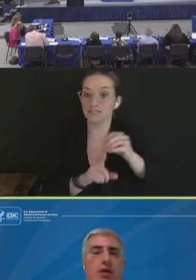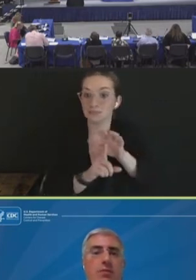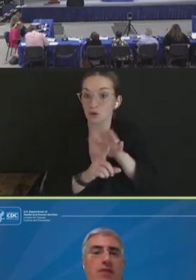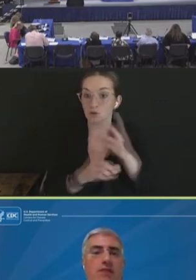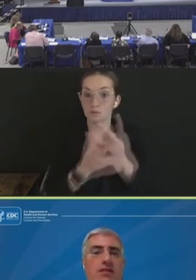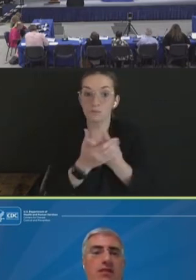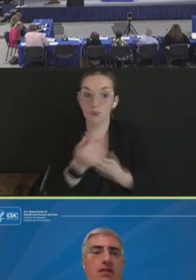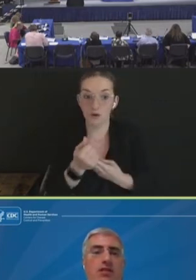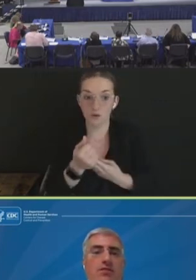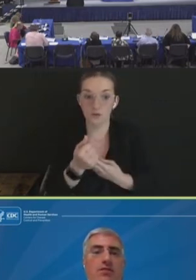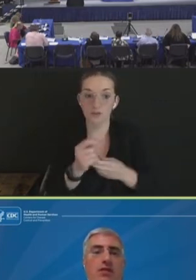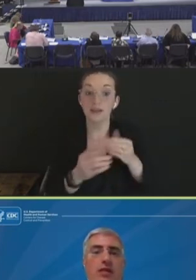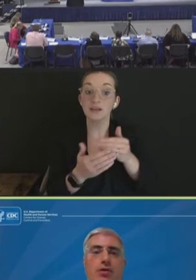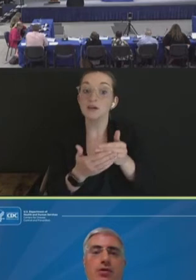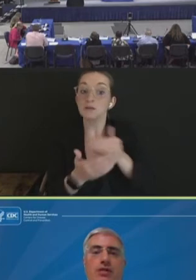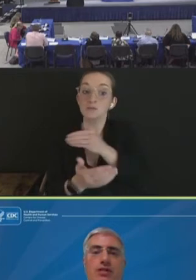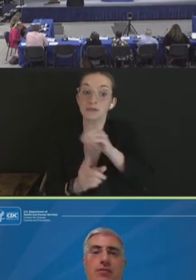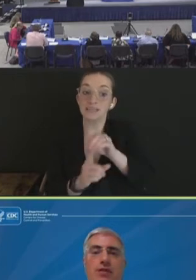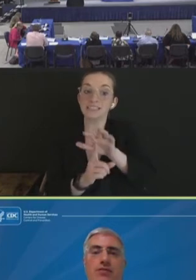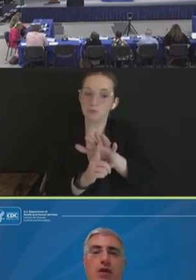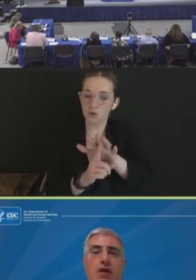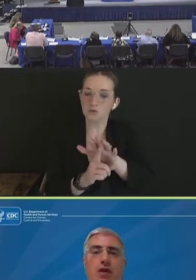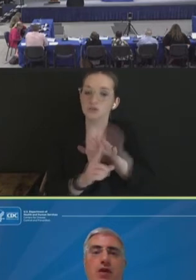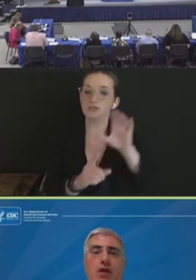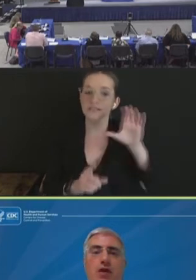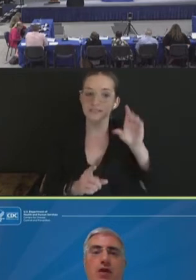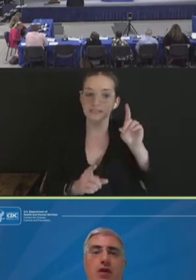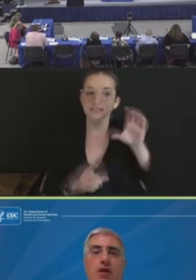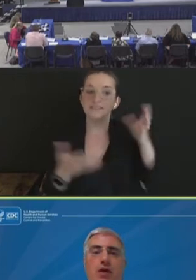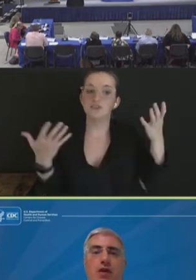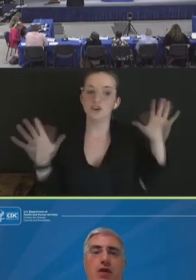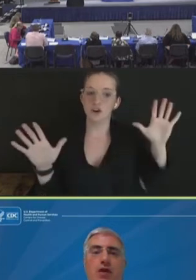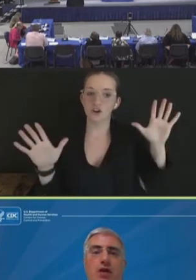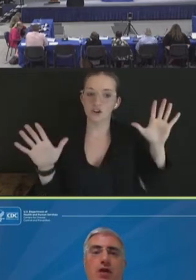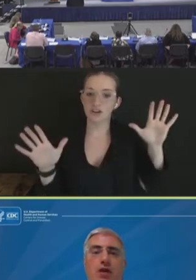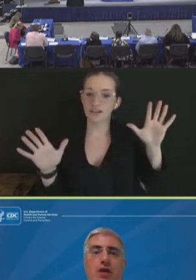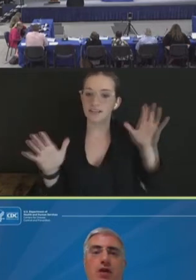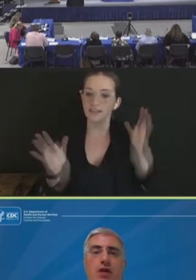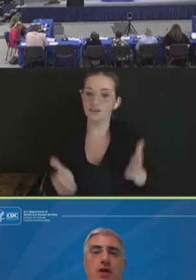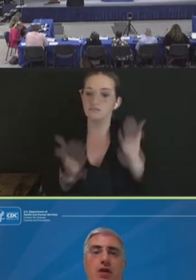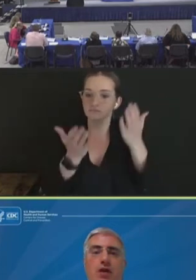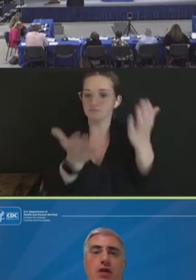to recommend vaccination for select persons at risk for